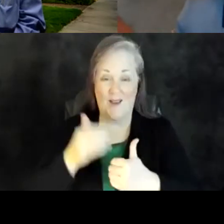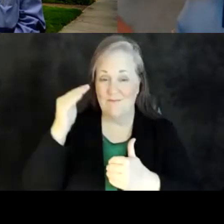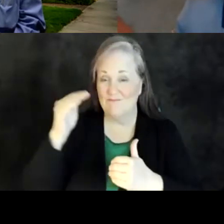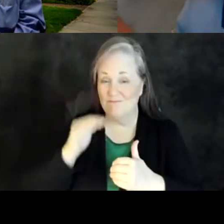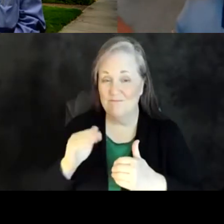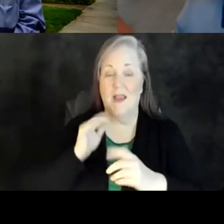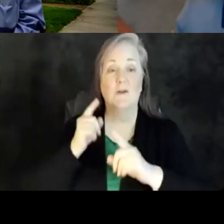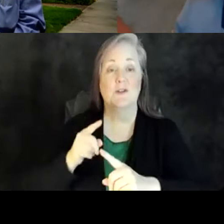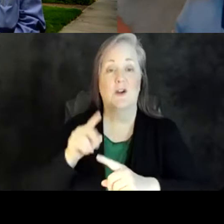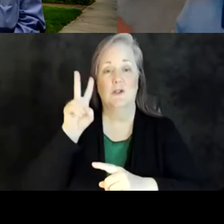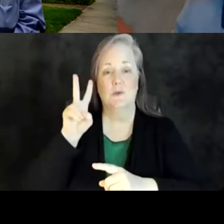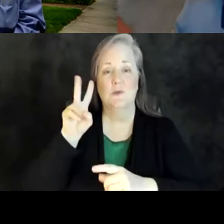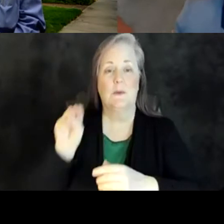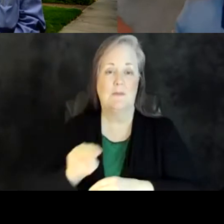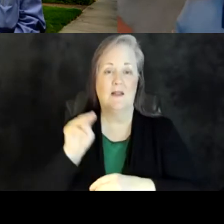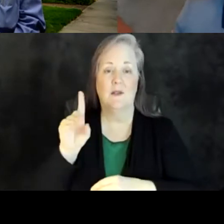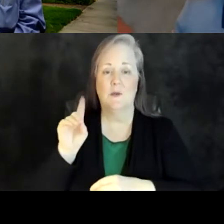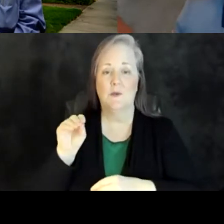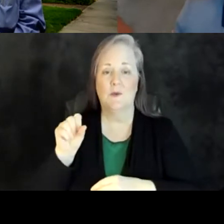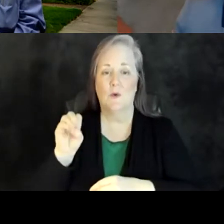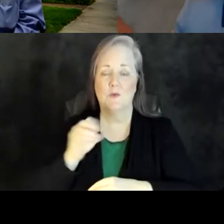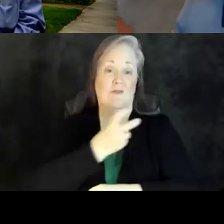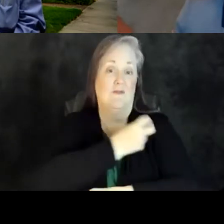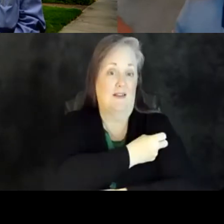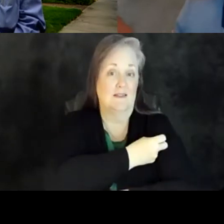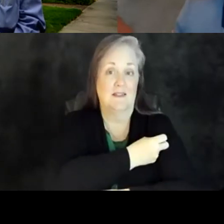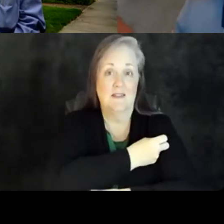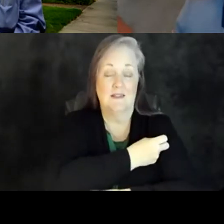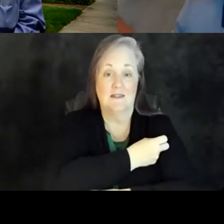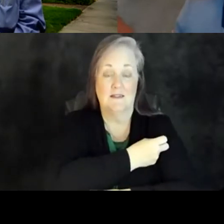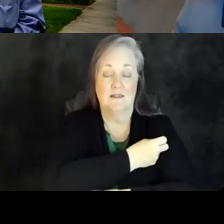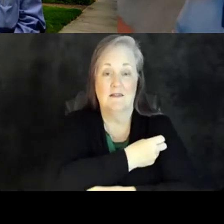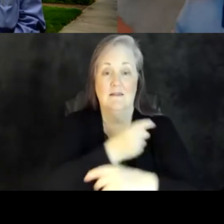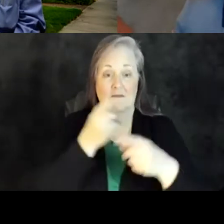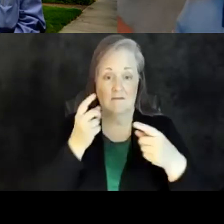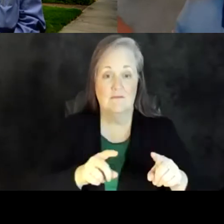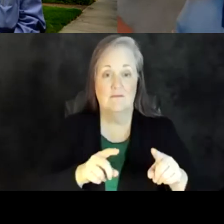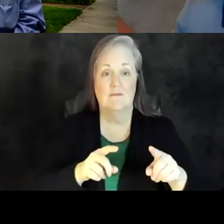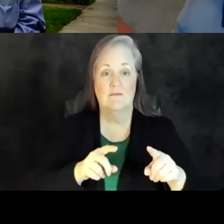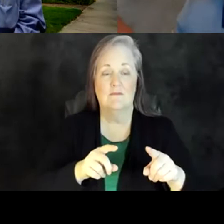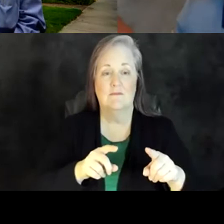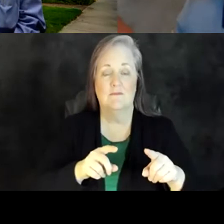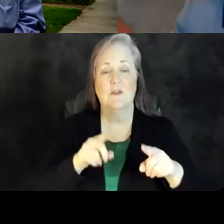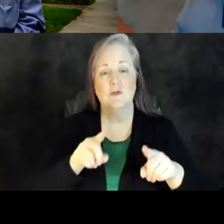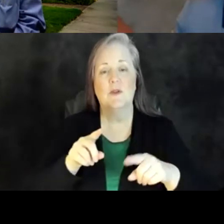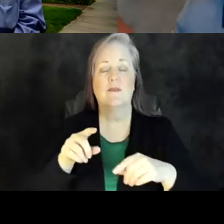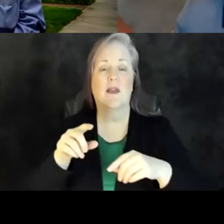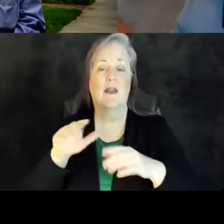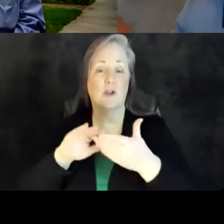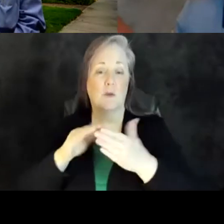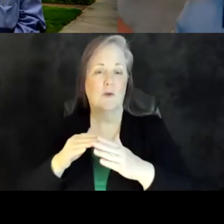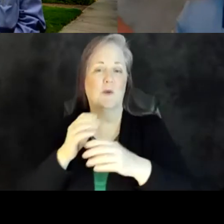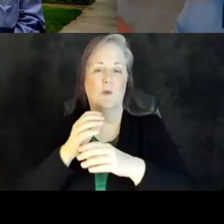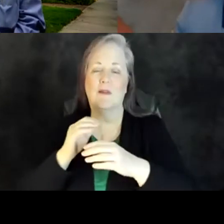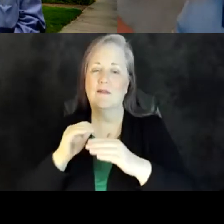2 million doses of vaccine in the underserved communities, which represents